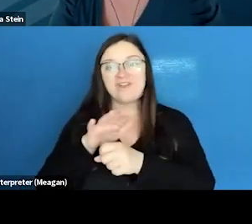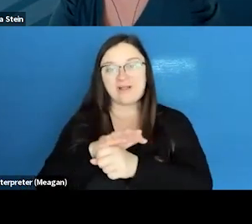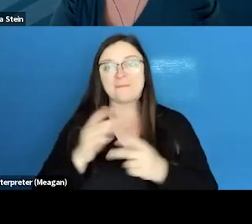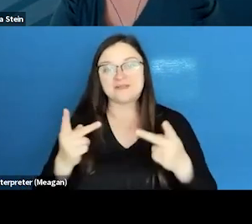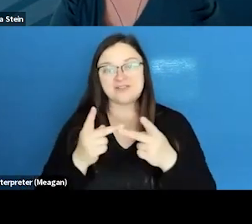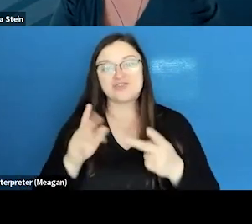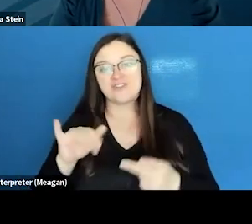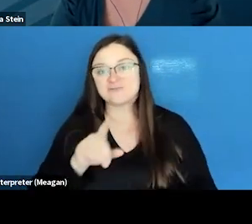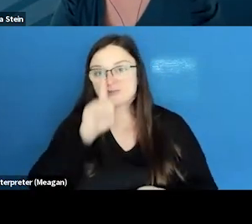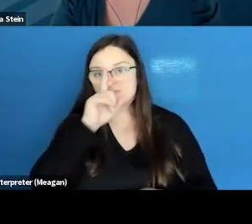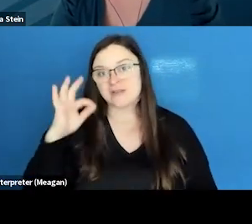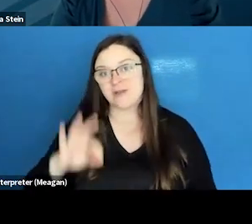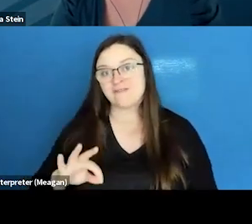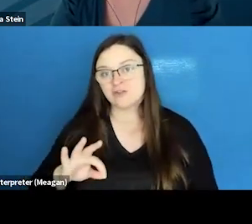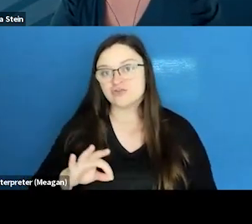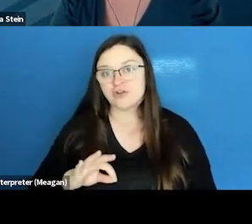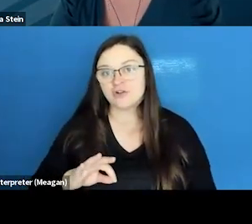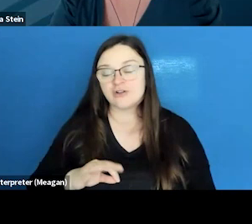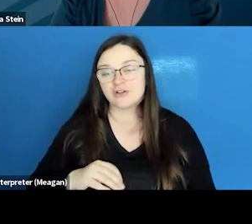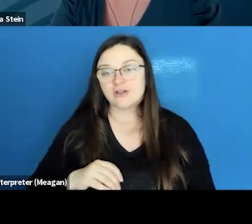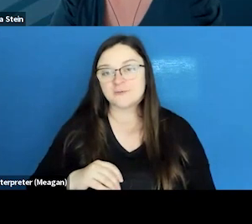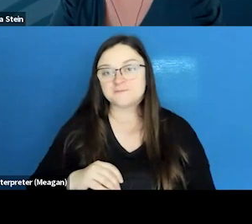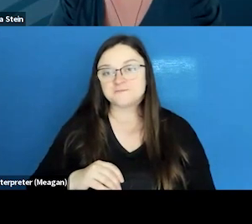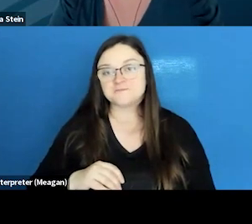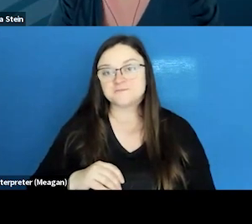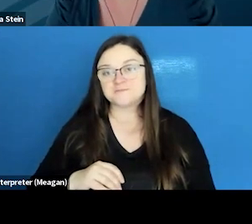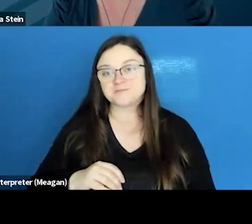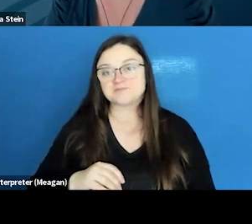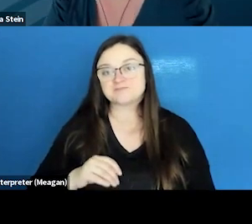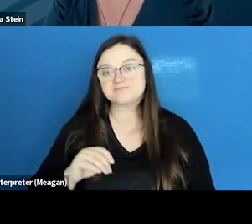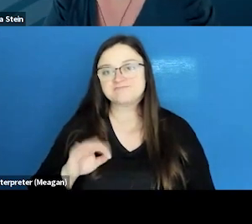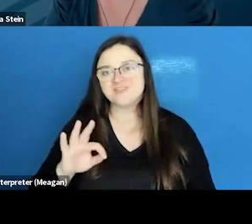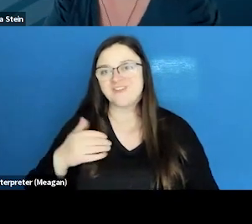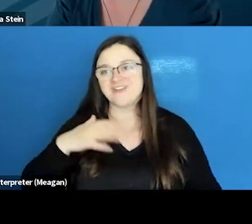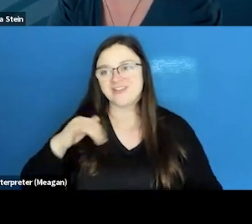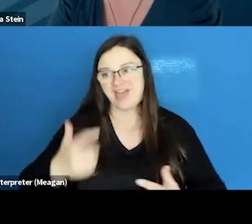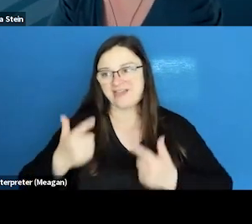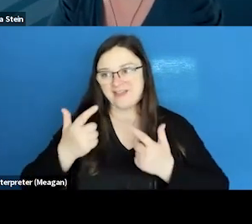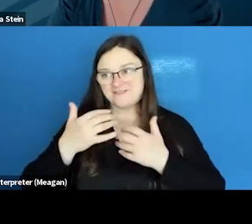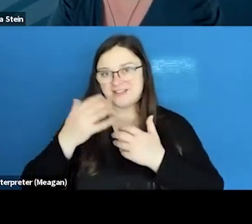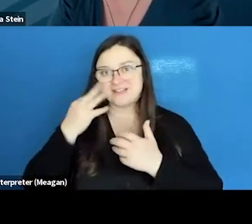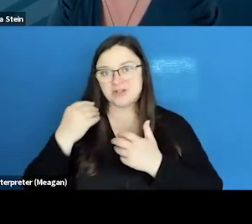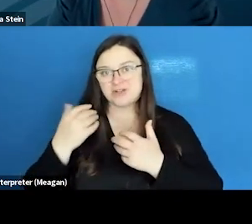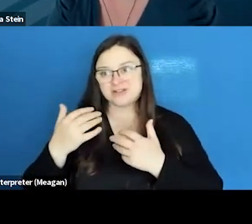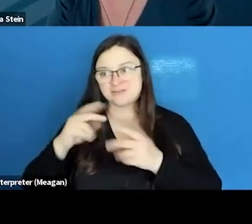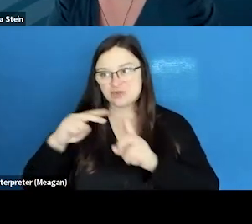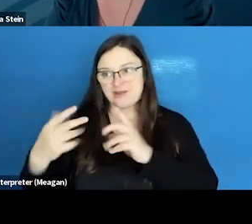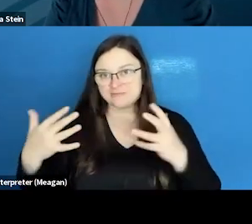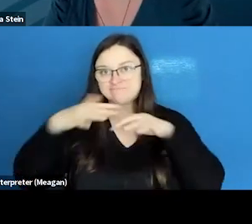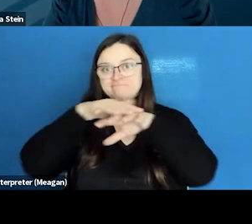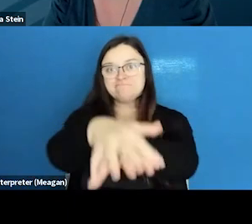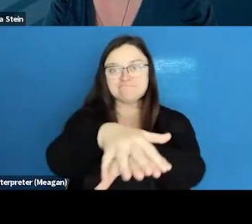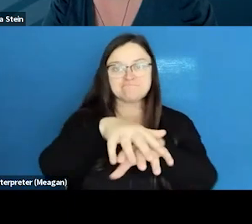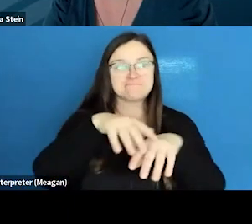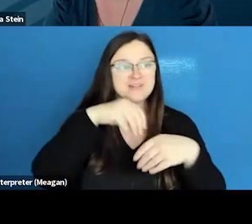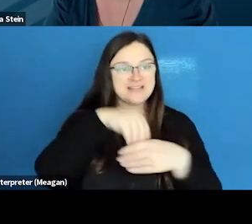that has been really beneficial in terms of really infusing that lived experience perspective into different parts of the court and